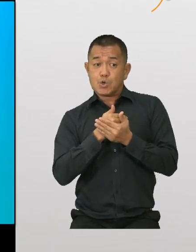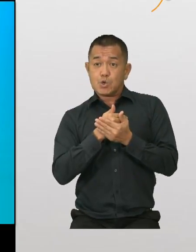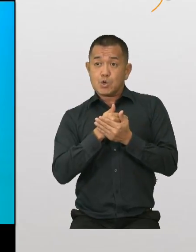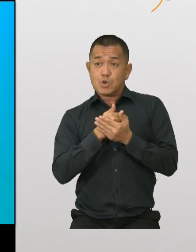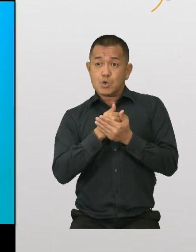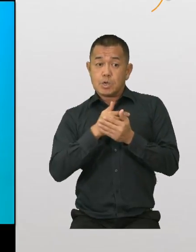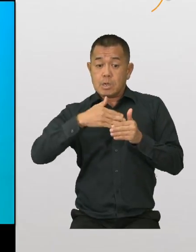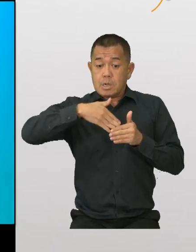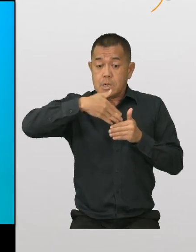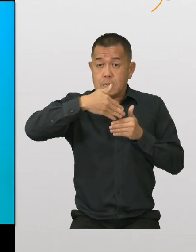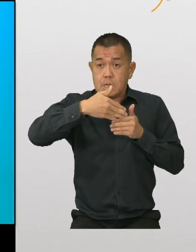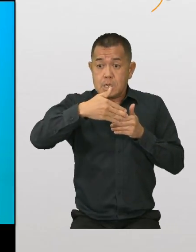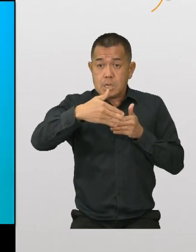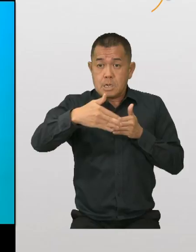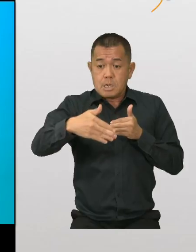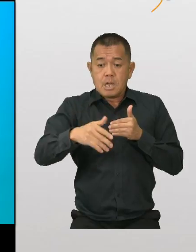way.